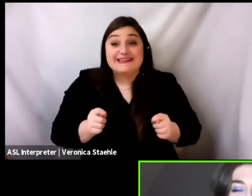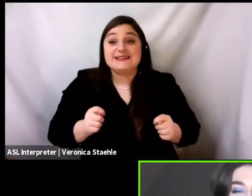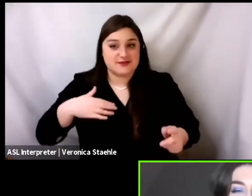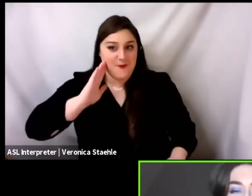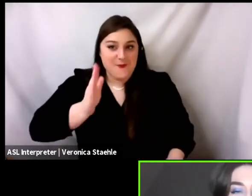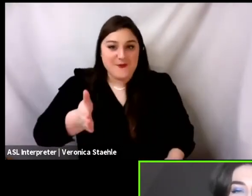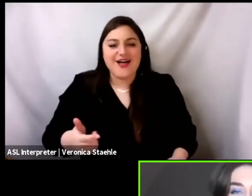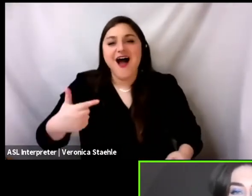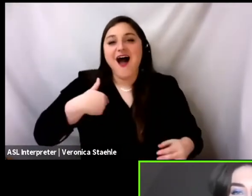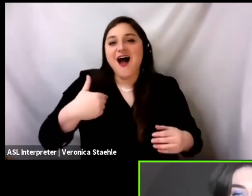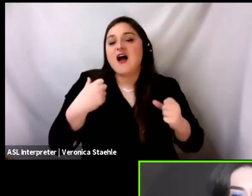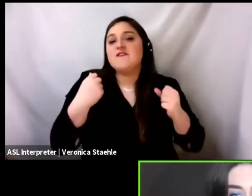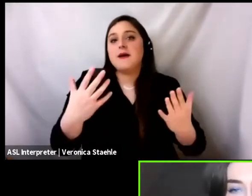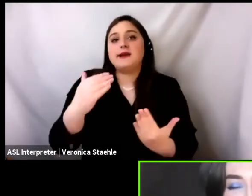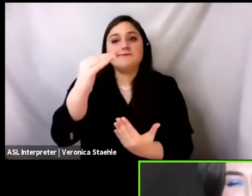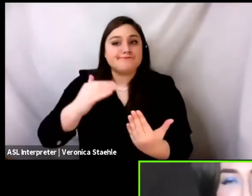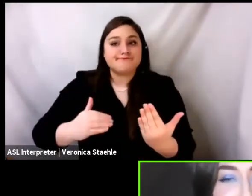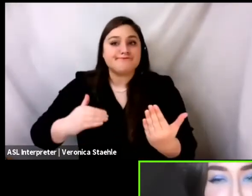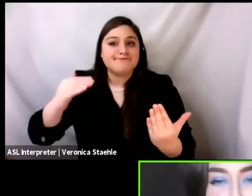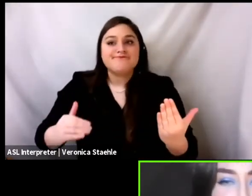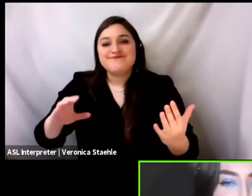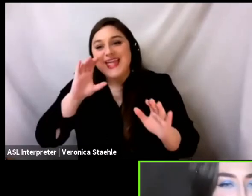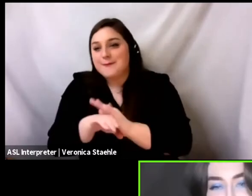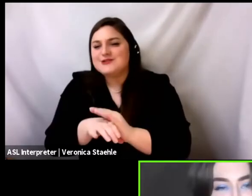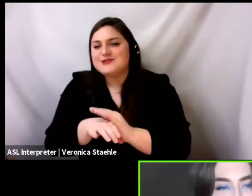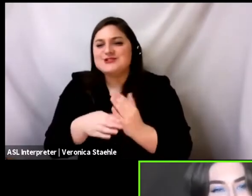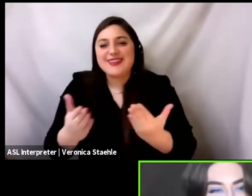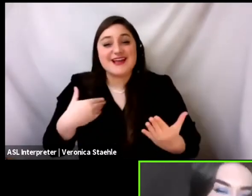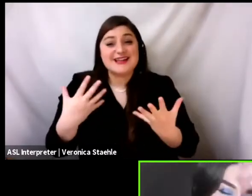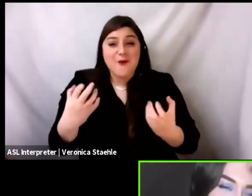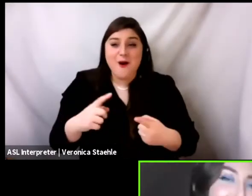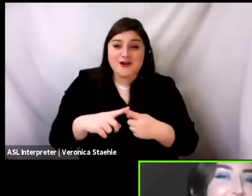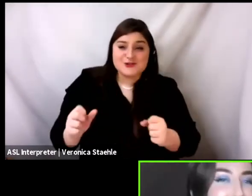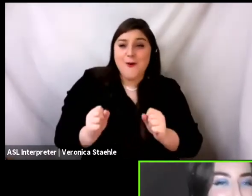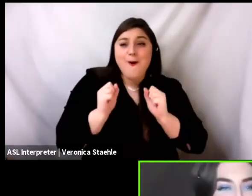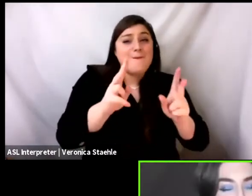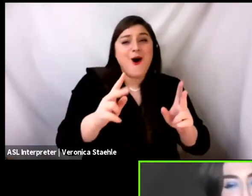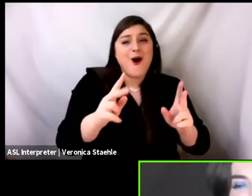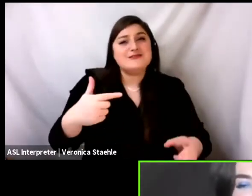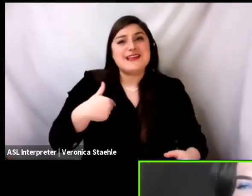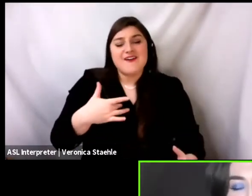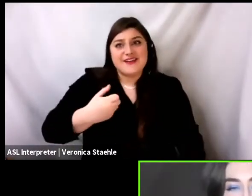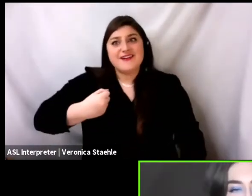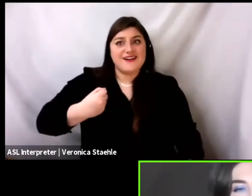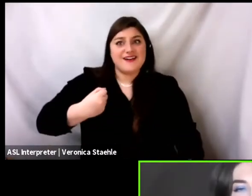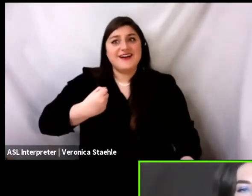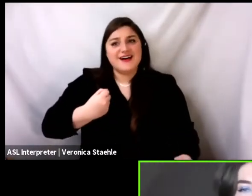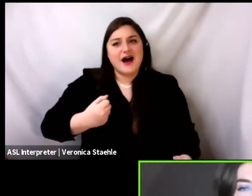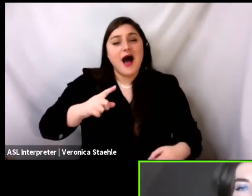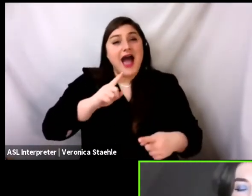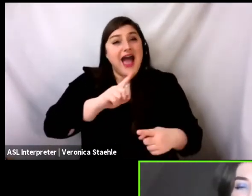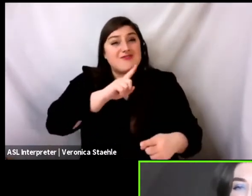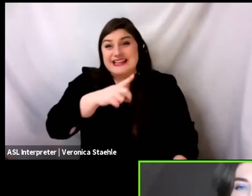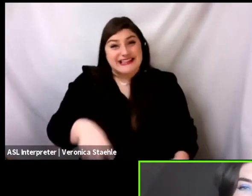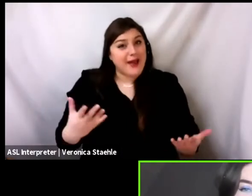catalog of things that I need to post. I'm just desperate to express myself. God damn it. And I feel like sex workers have so much to offer. It's not just